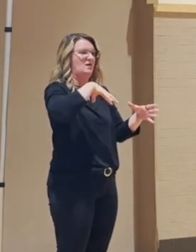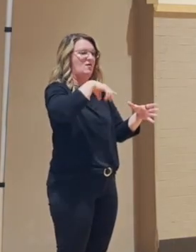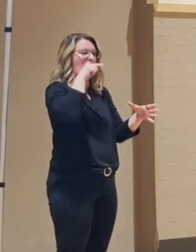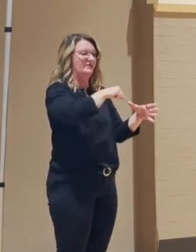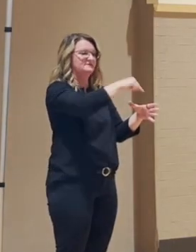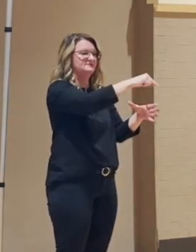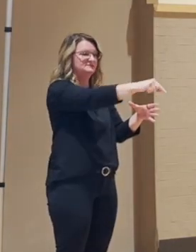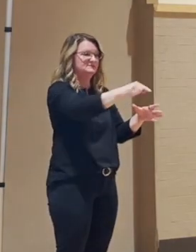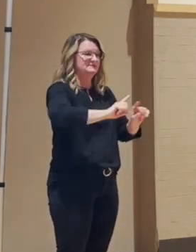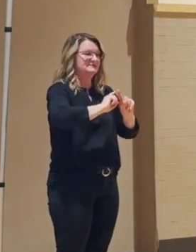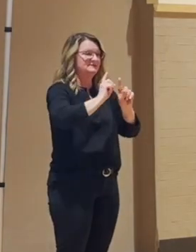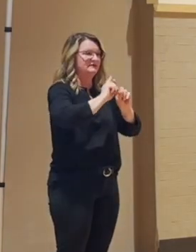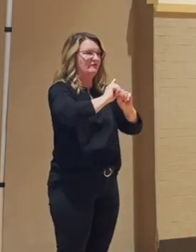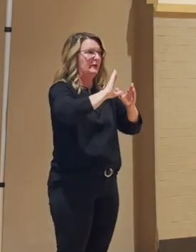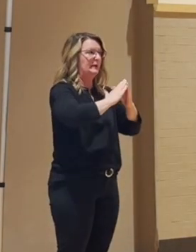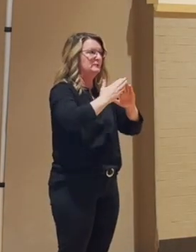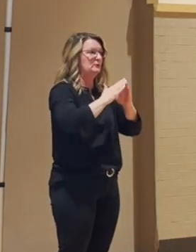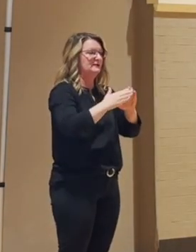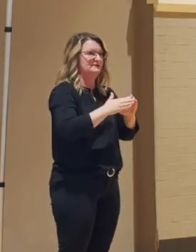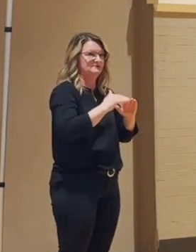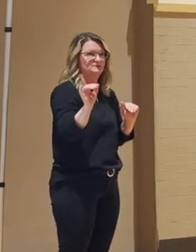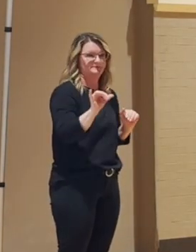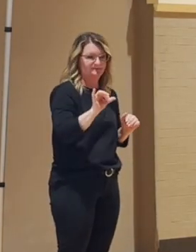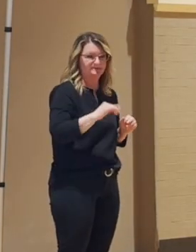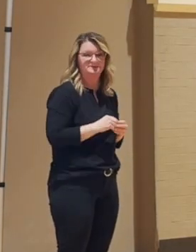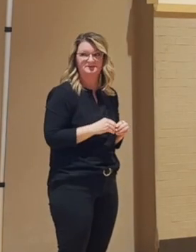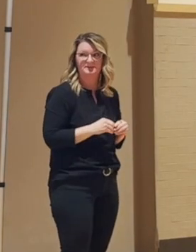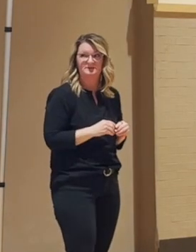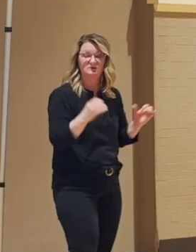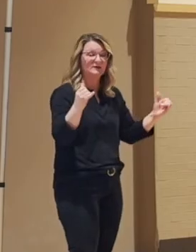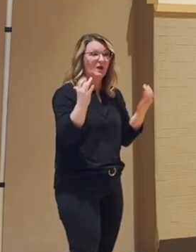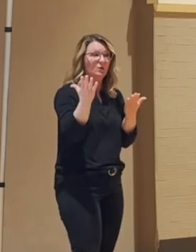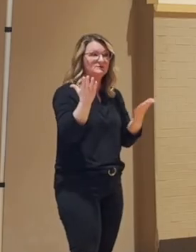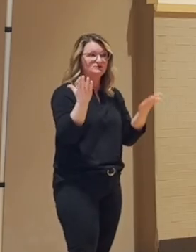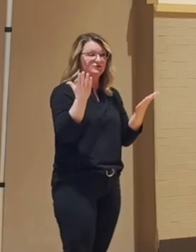different communities outside. So today we serve